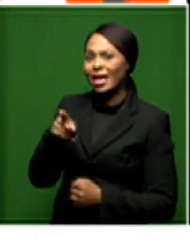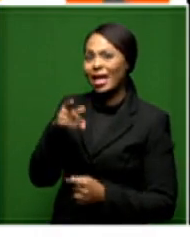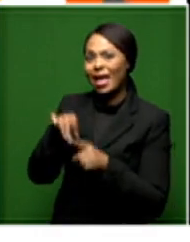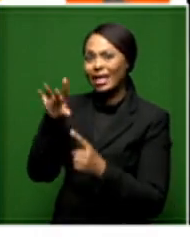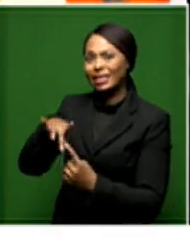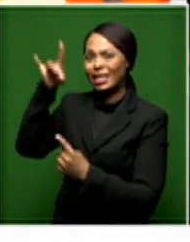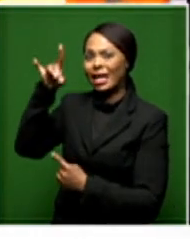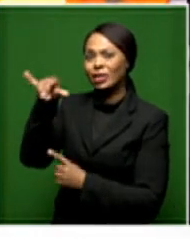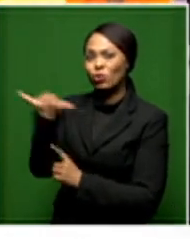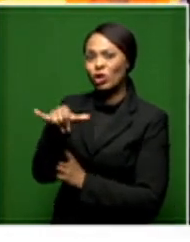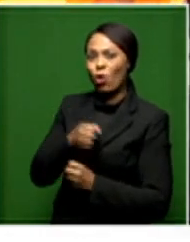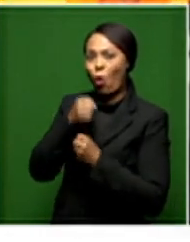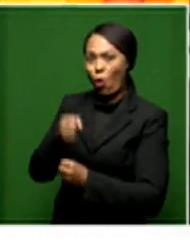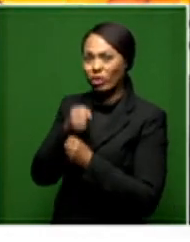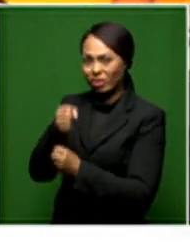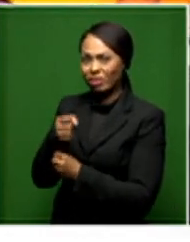for the match, isn't it?